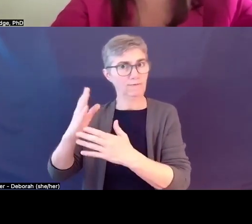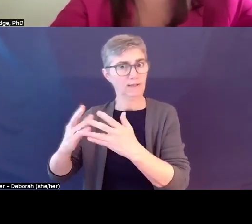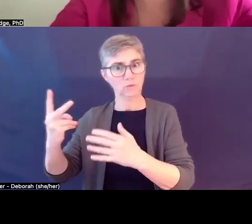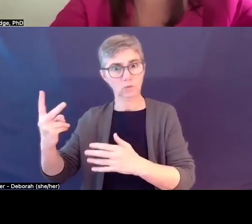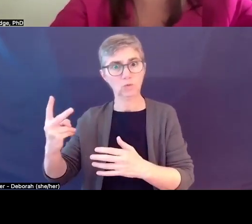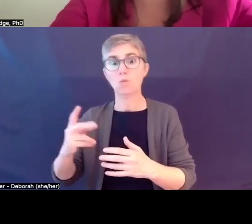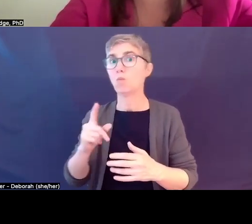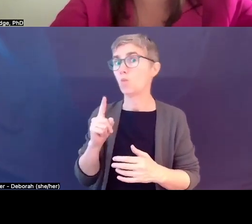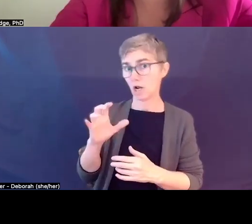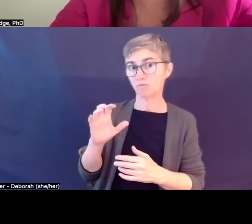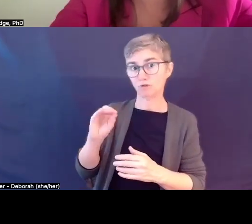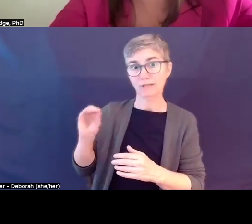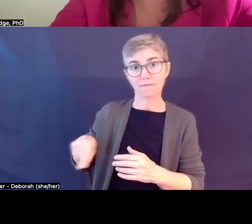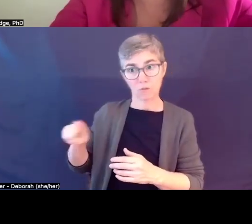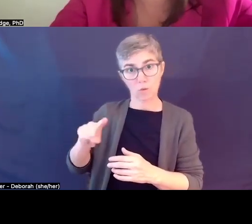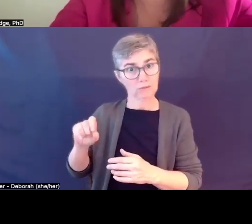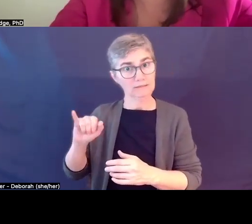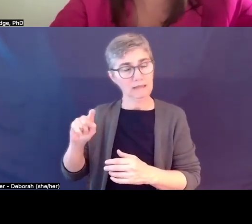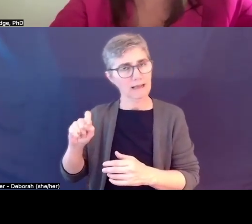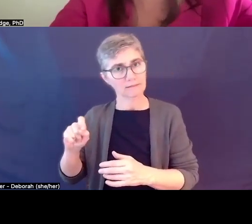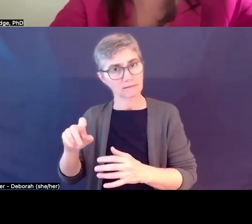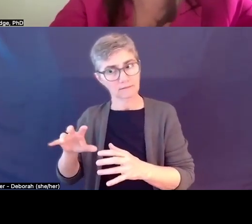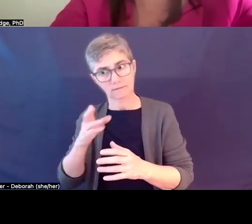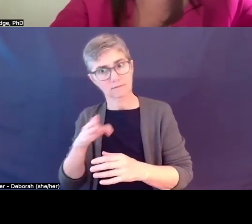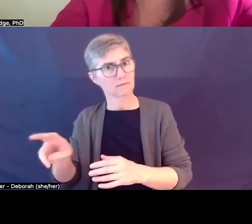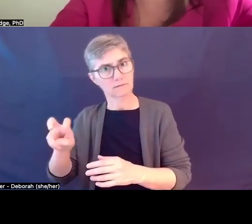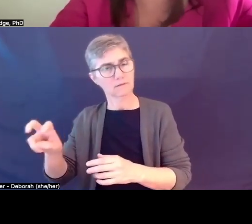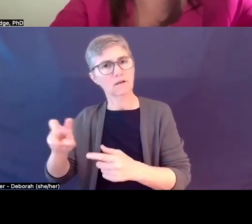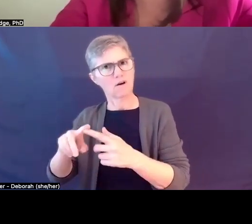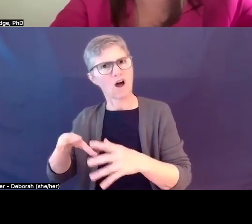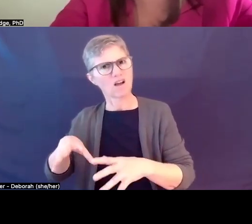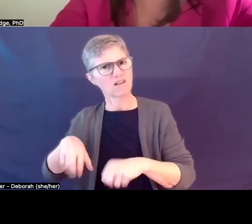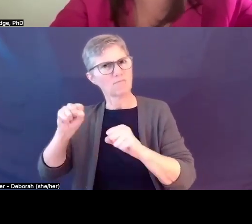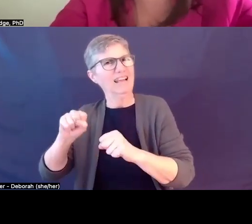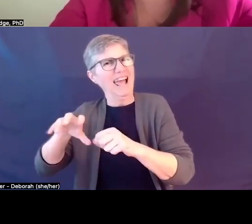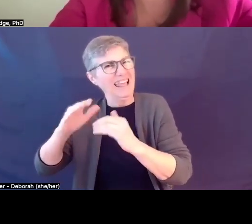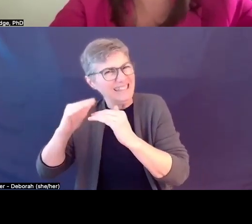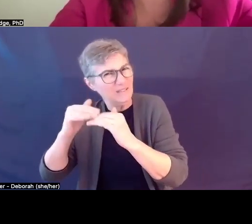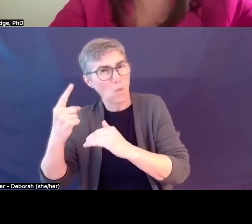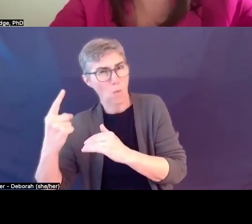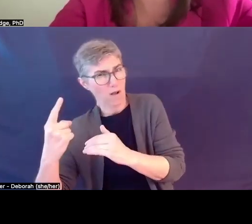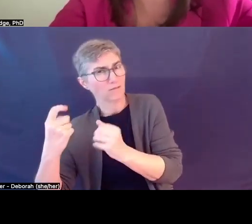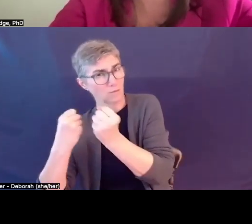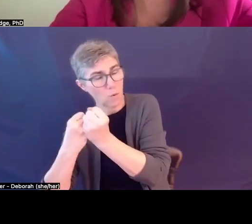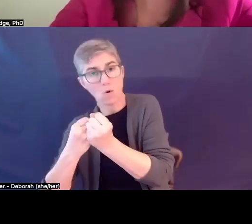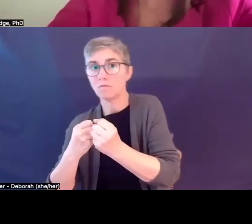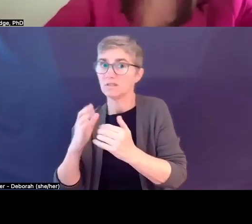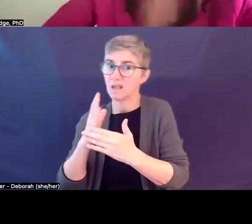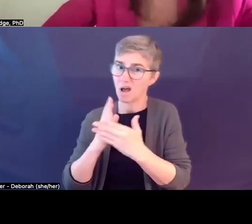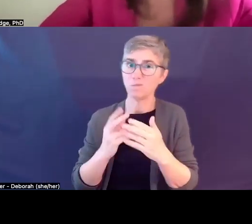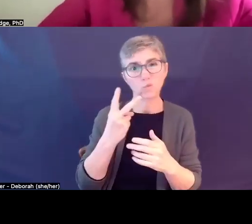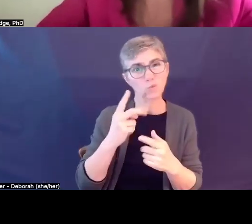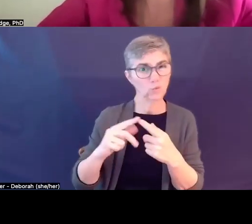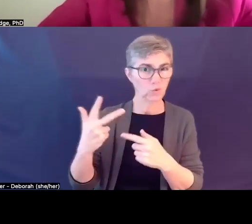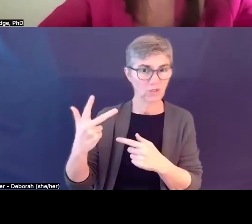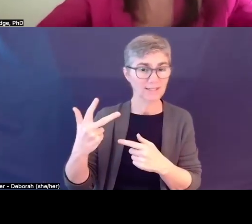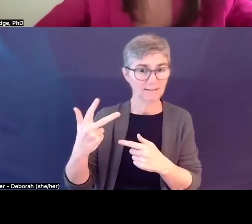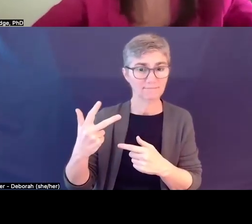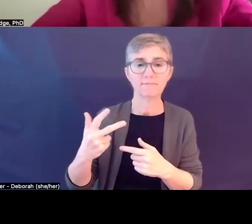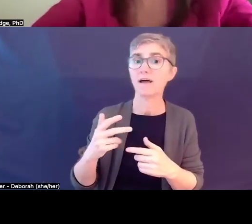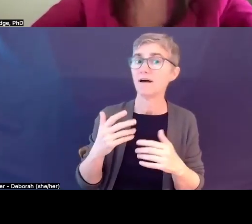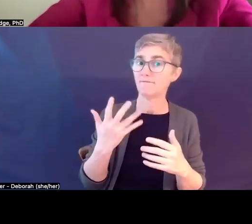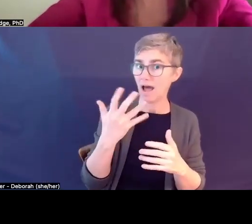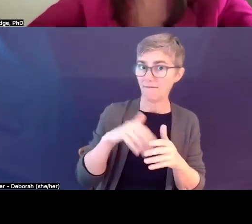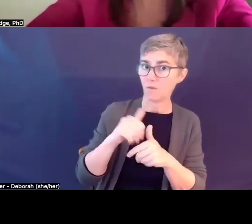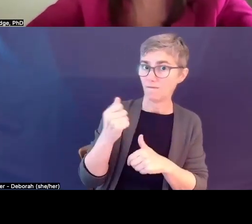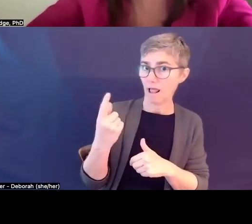entering phase 2 adopted at least one support, and on average, they're adopting 2 to 3 supports per site. 5 of the 11 sites that entered